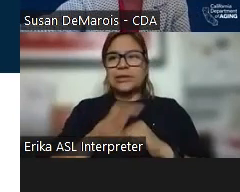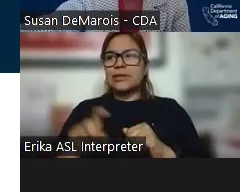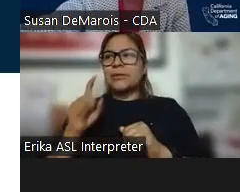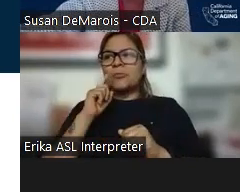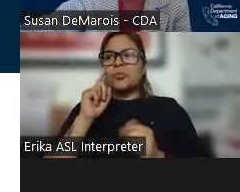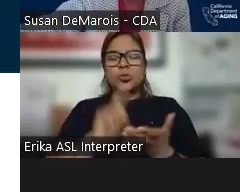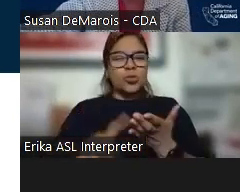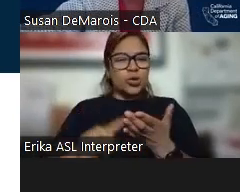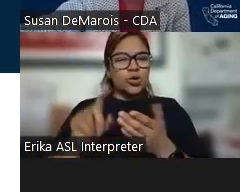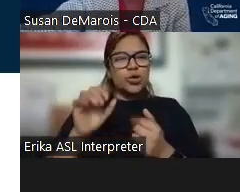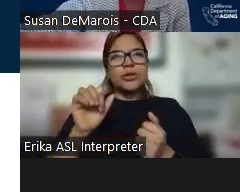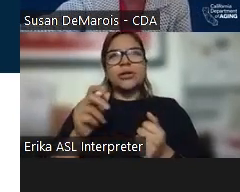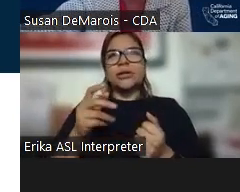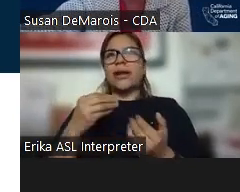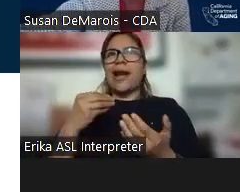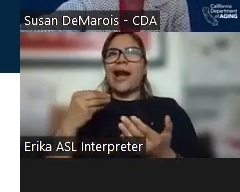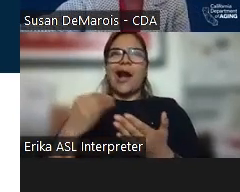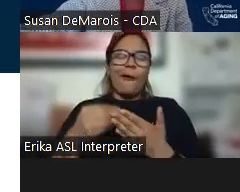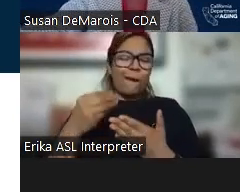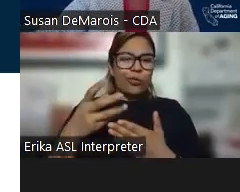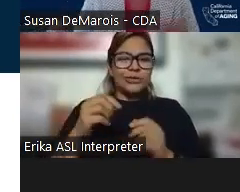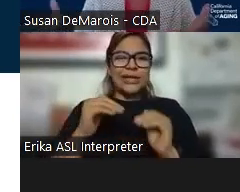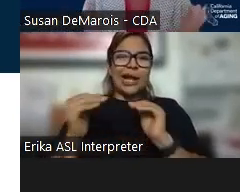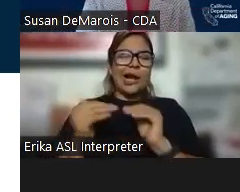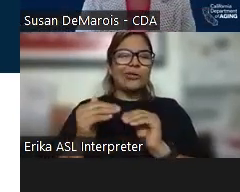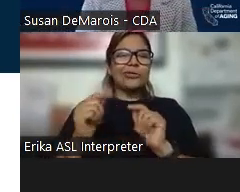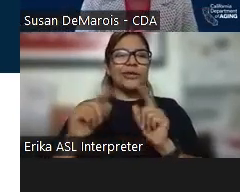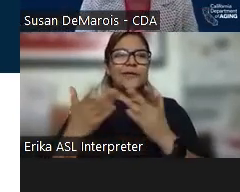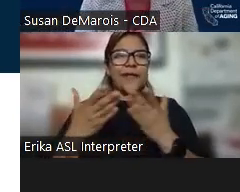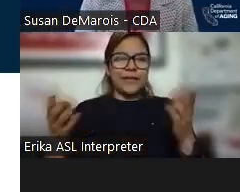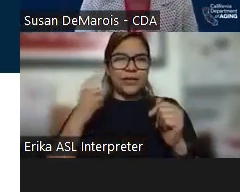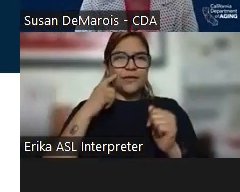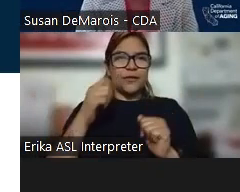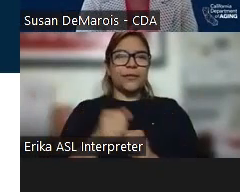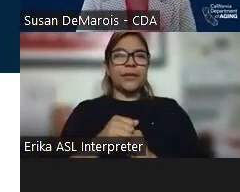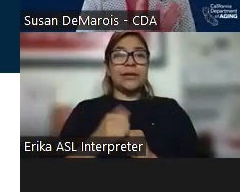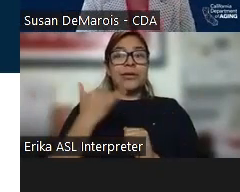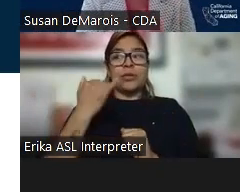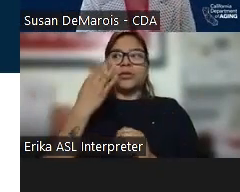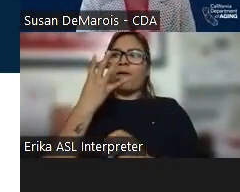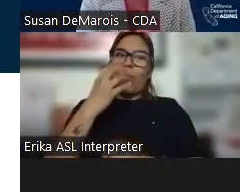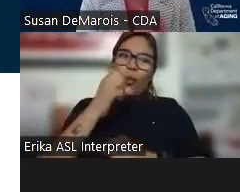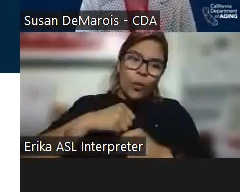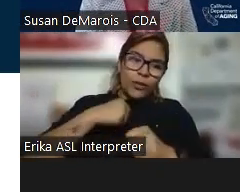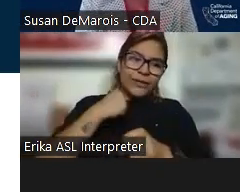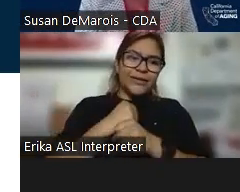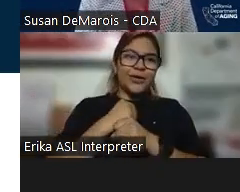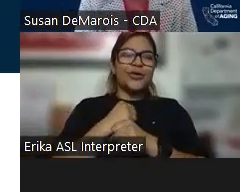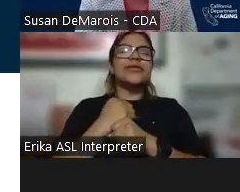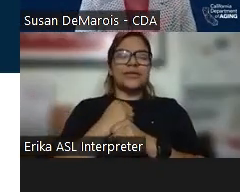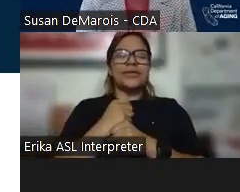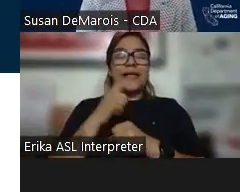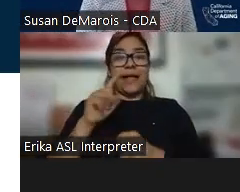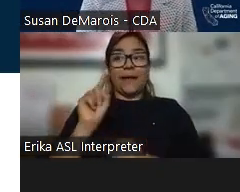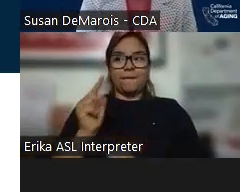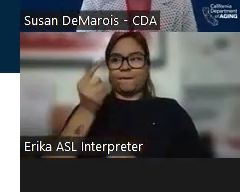workforce, affordability, equity. So it'll be 4 years this October since that group first